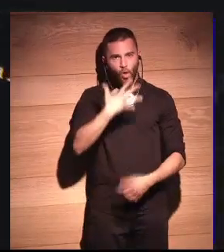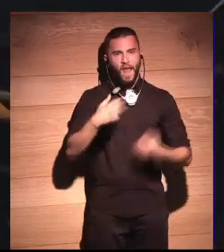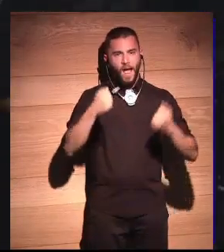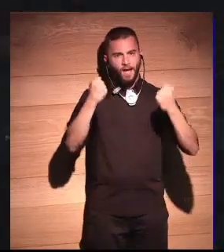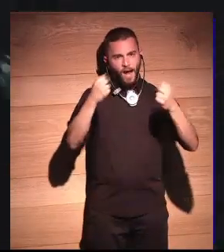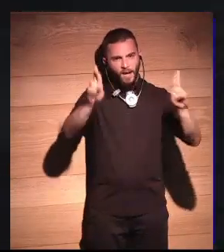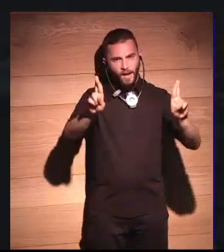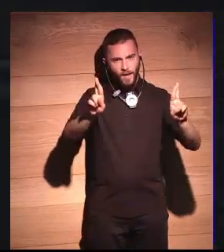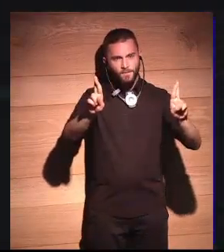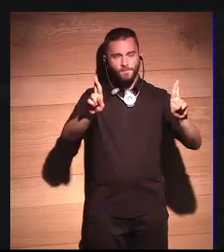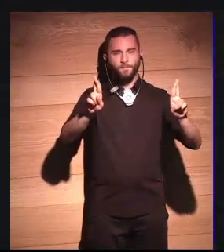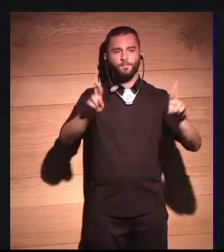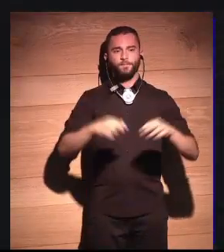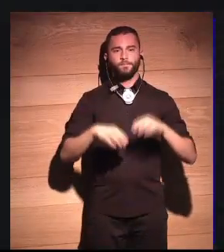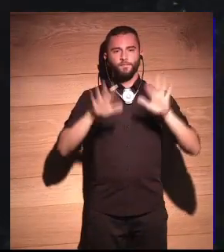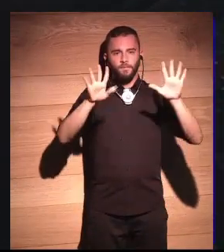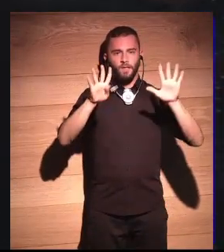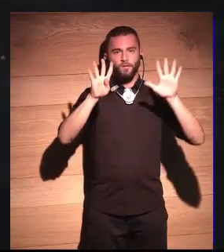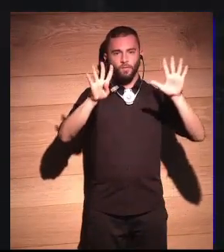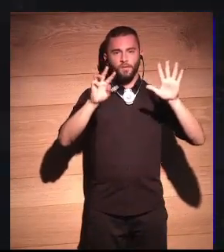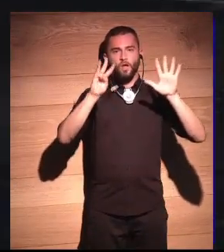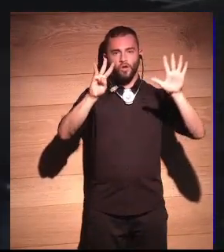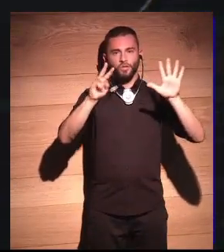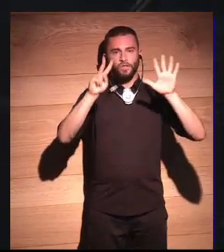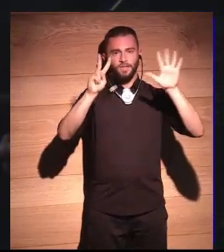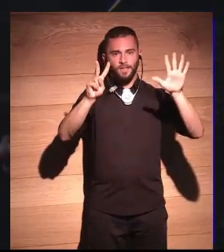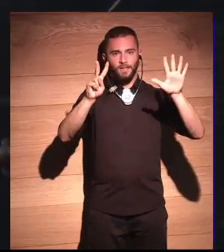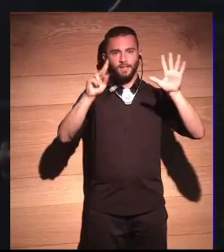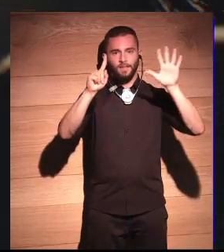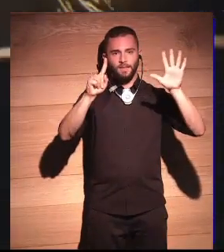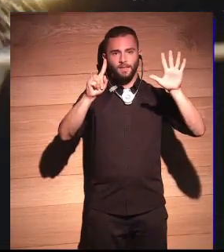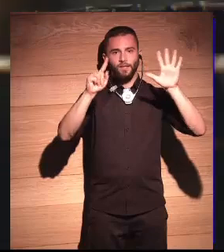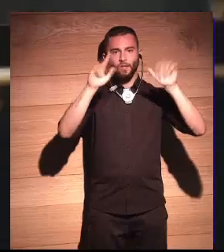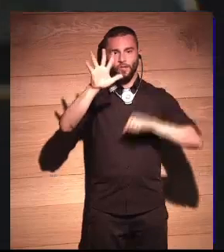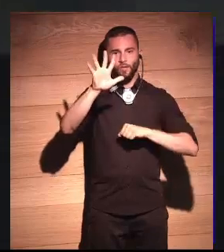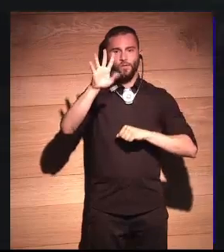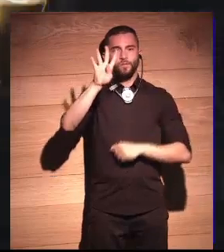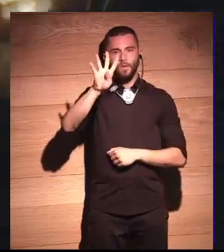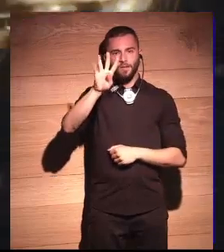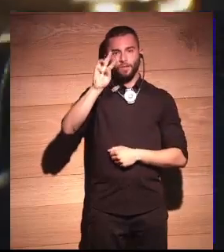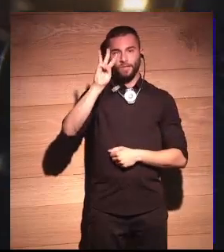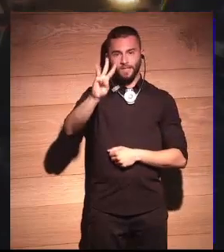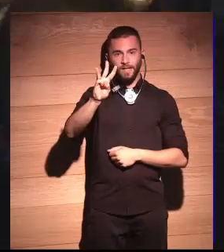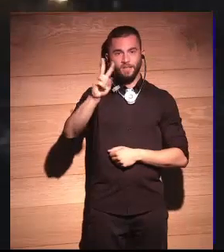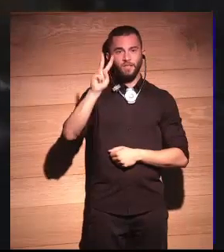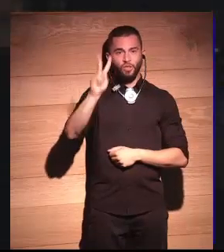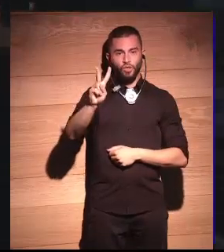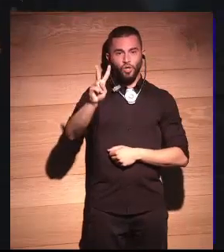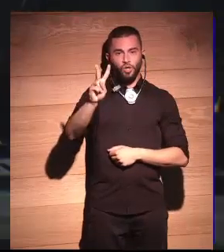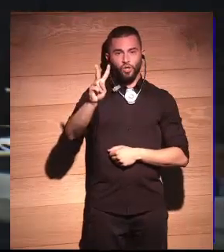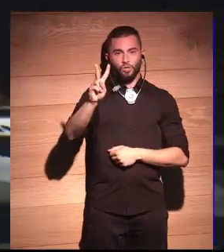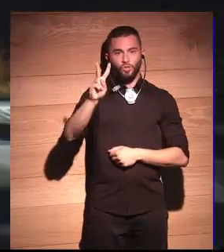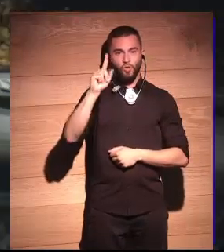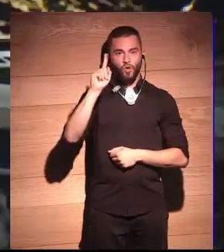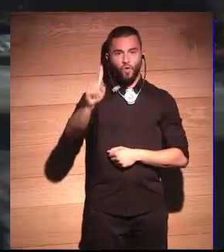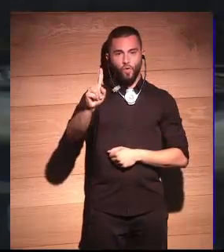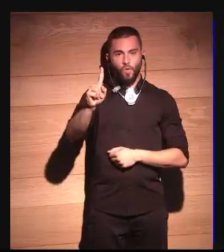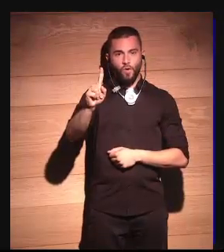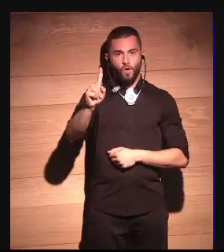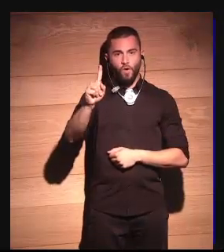10, 9, 8, 7, 6, 5, 4, 3, 2,